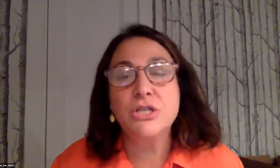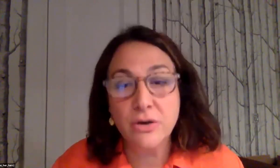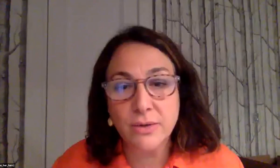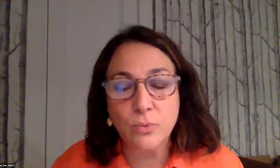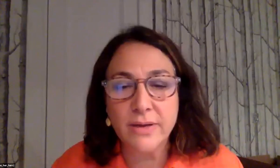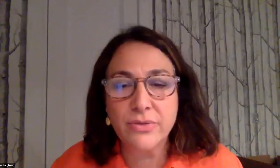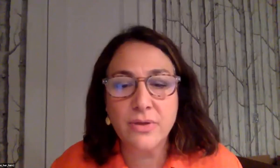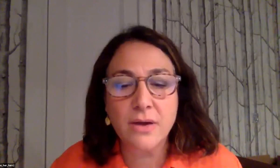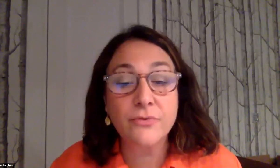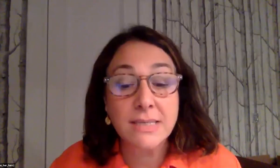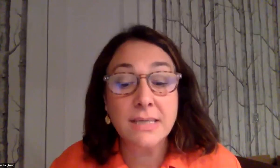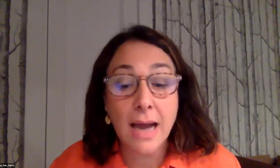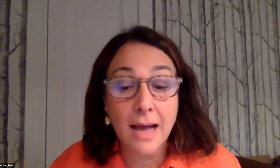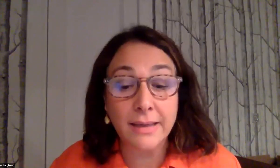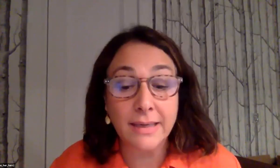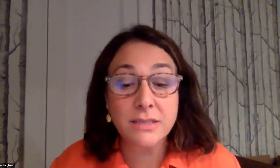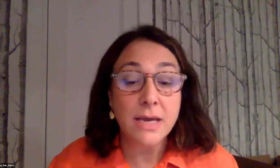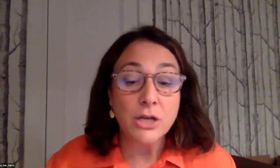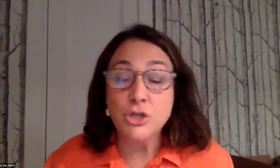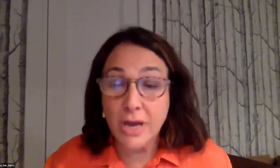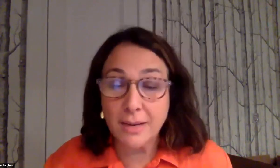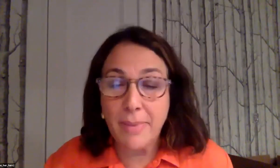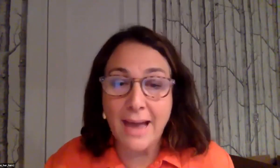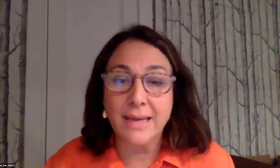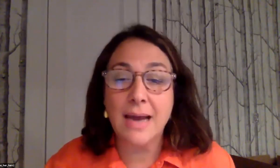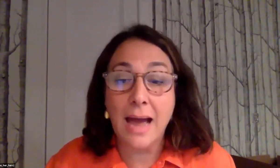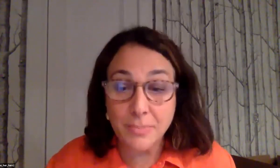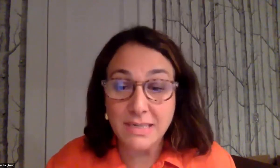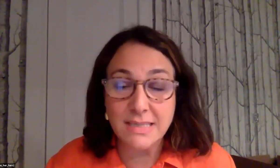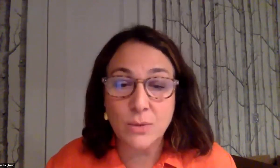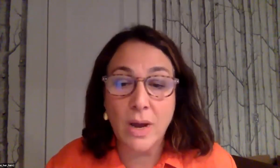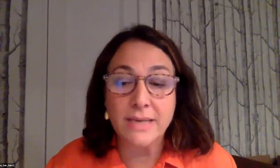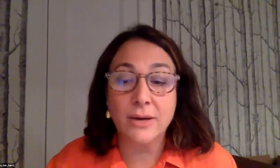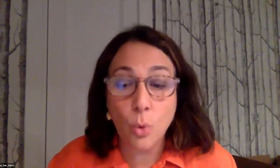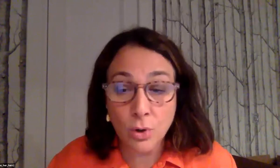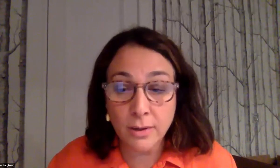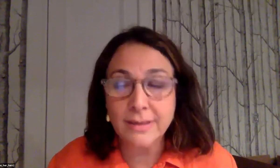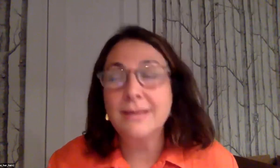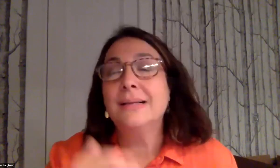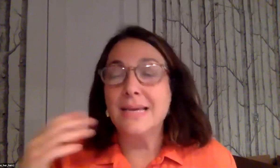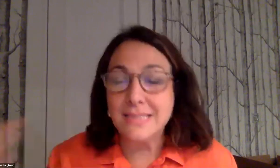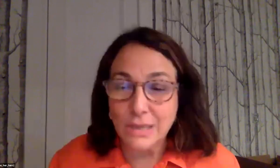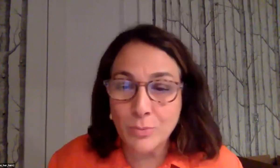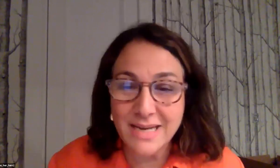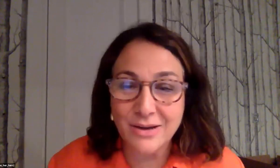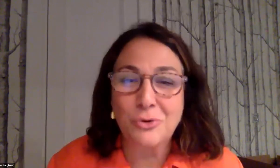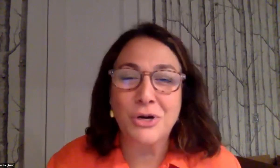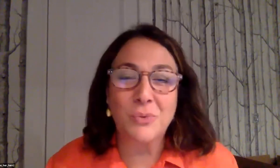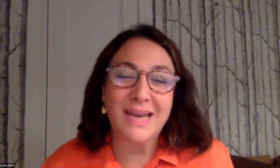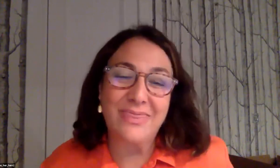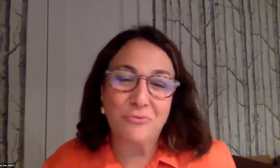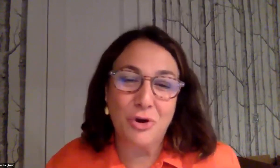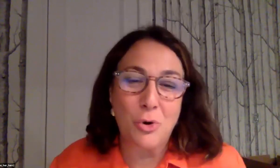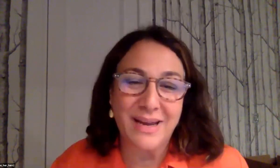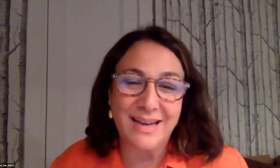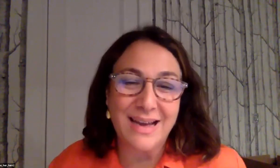want to share it with, uh, friends and colleagues, check back at ipcny.org, leslielohman.org.